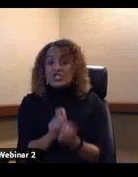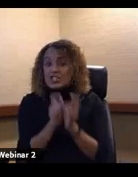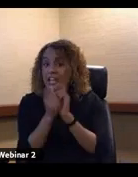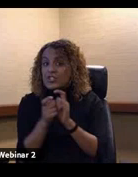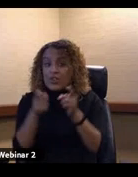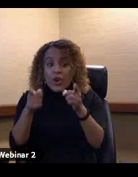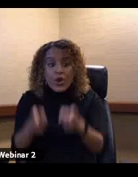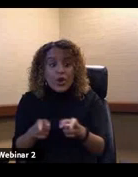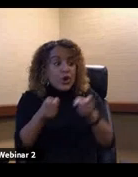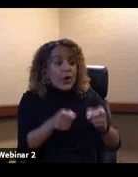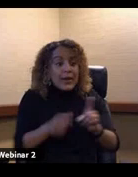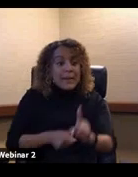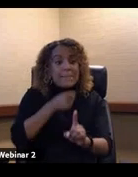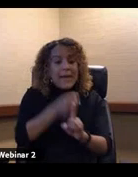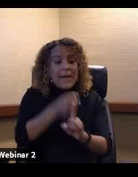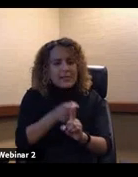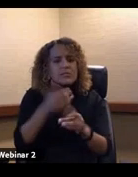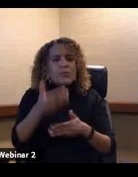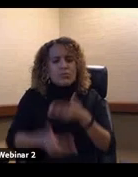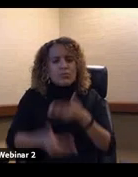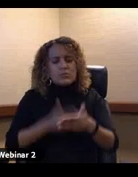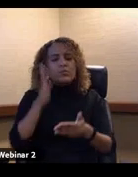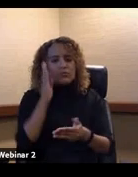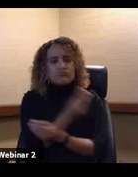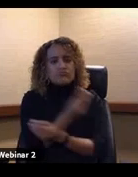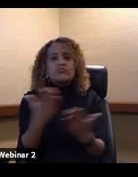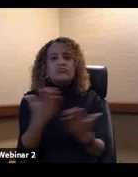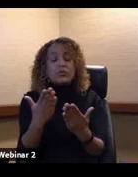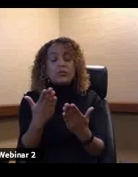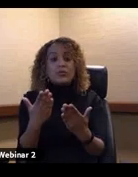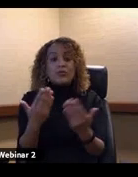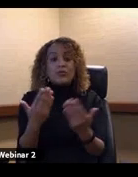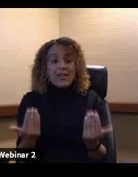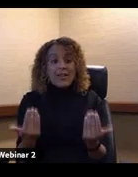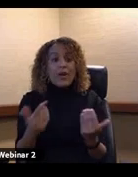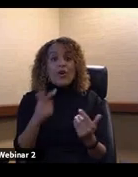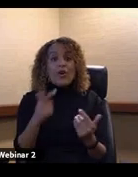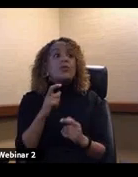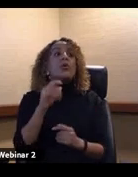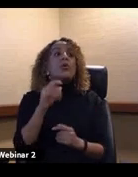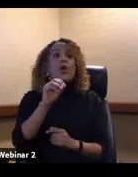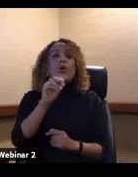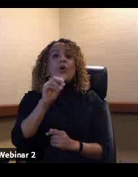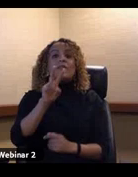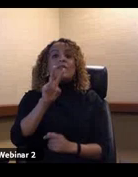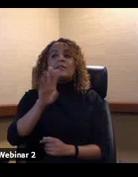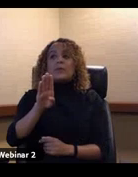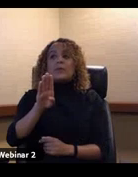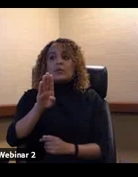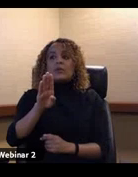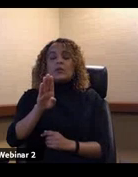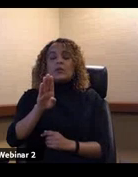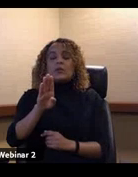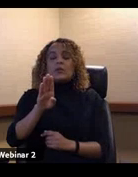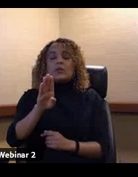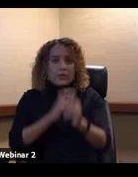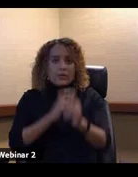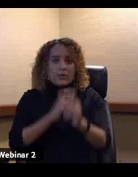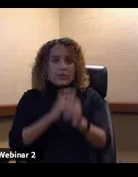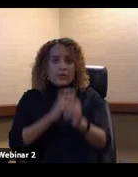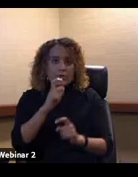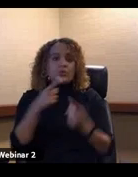would speak to how that impacts the process. At this time, OVW grant solicitations remain open